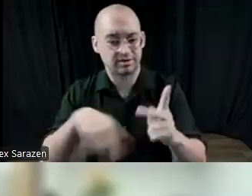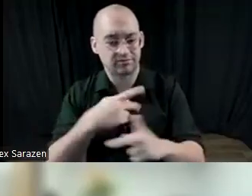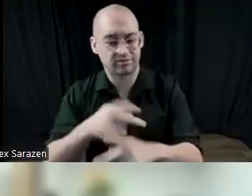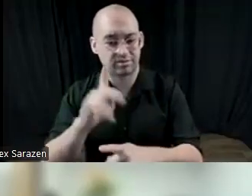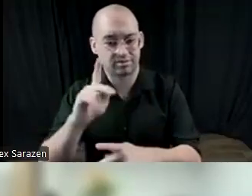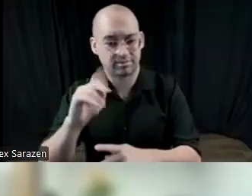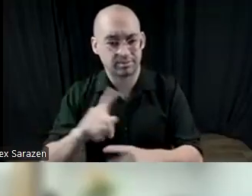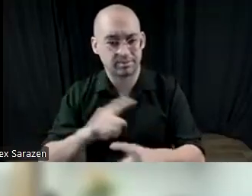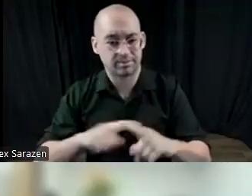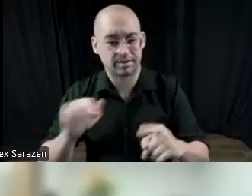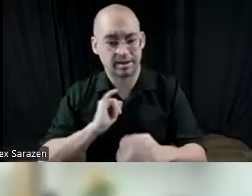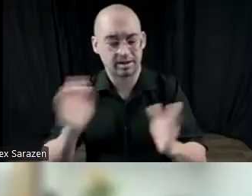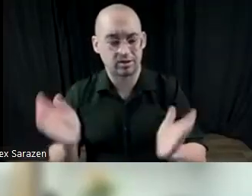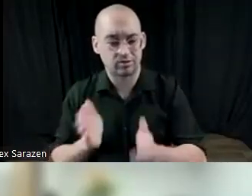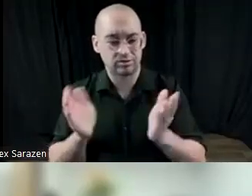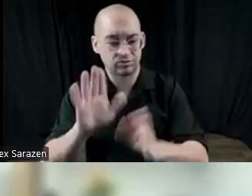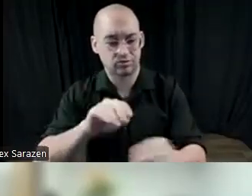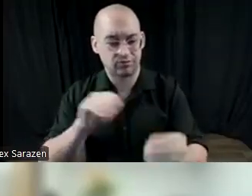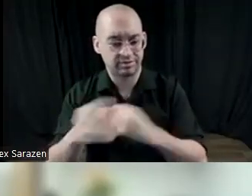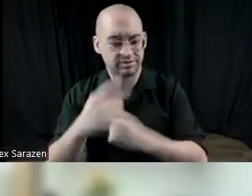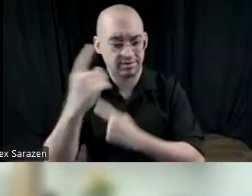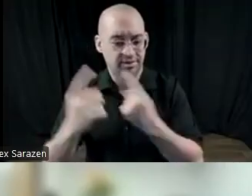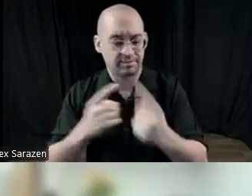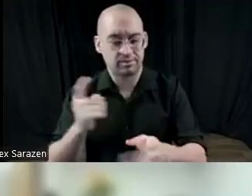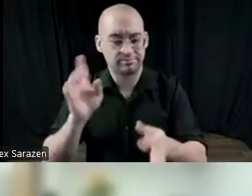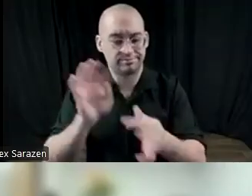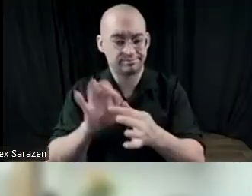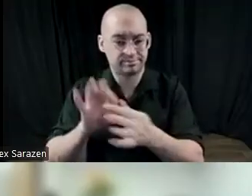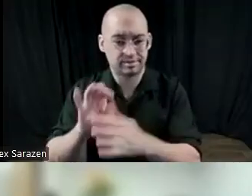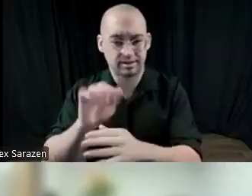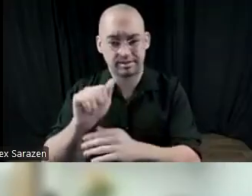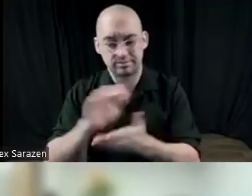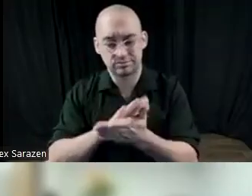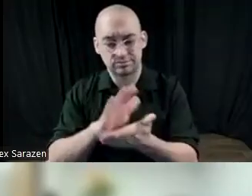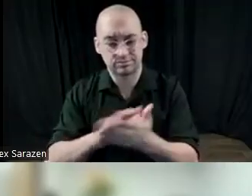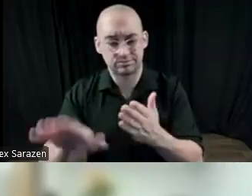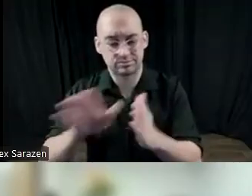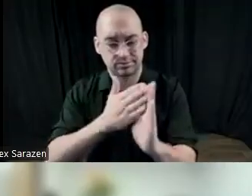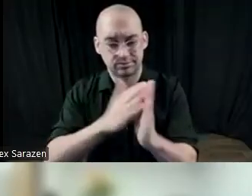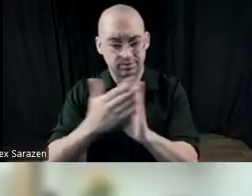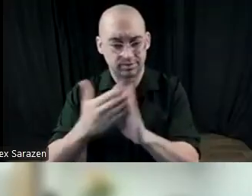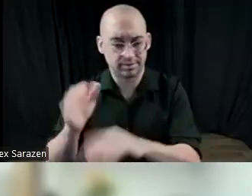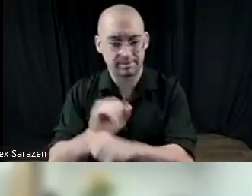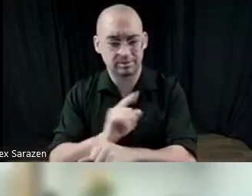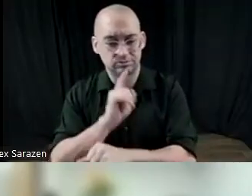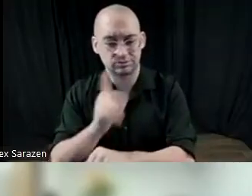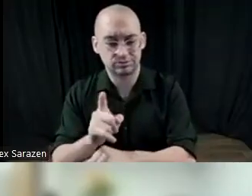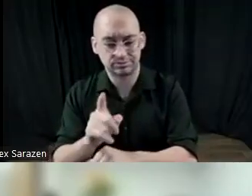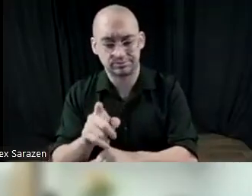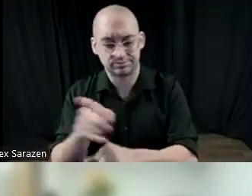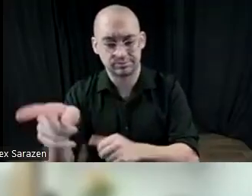really encourage your office to think about reaching out to the academic community to become really